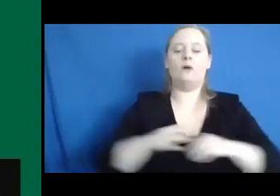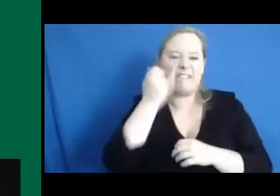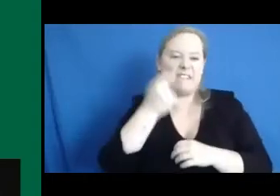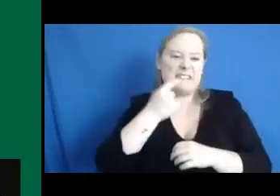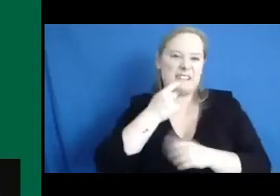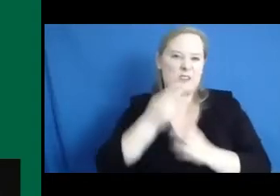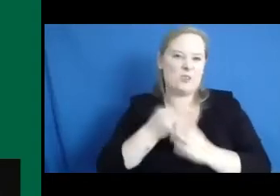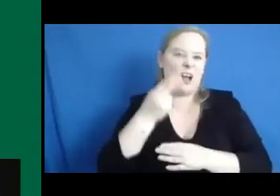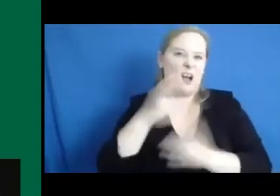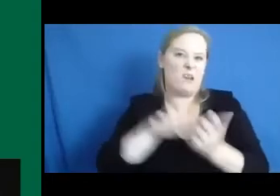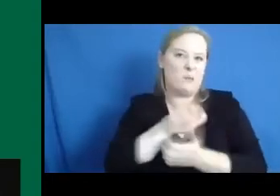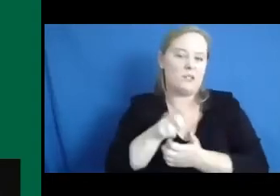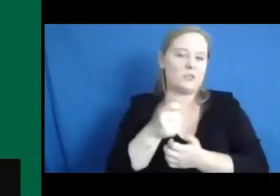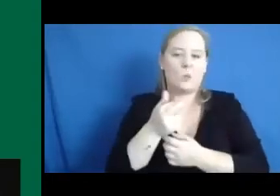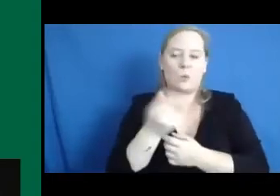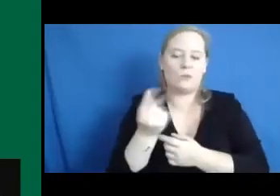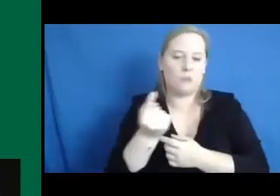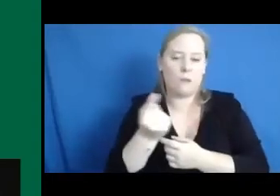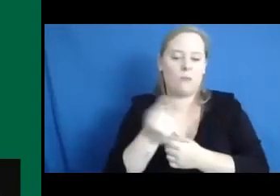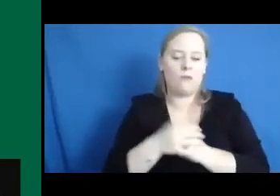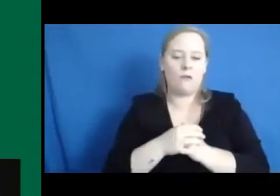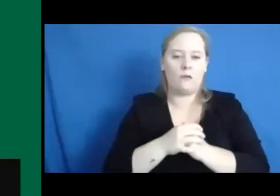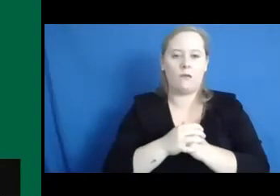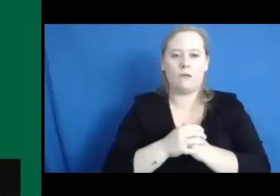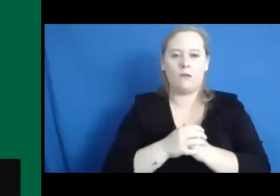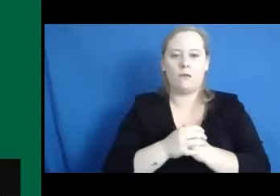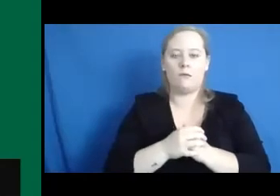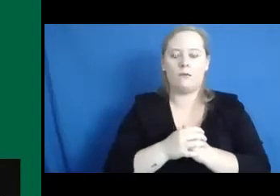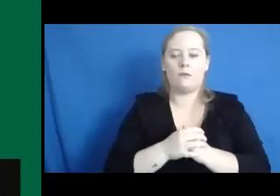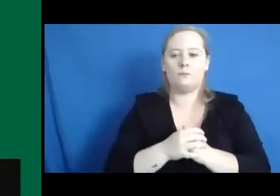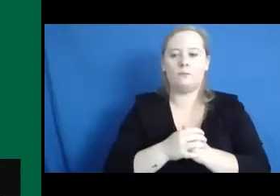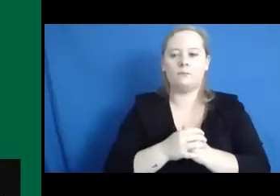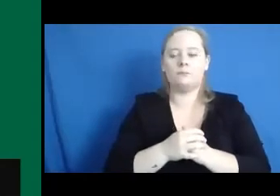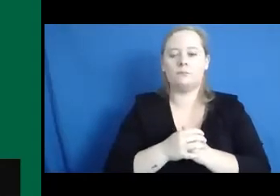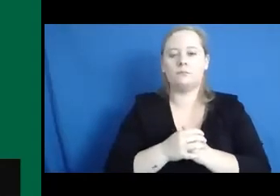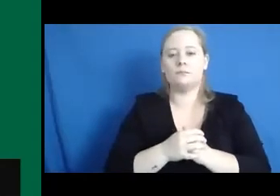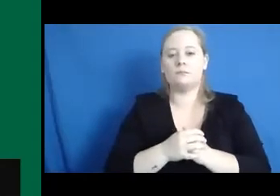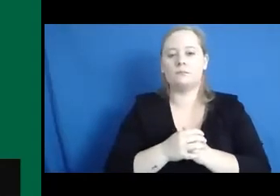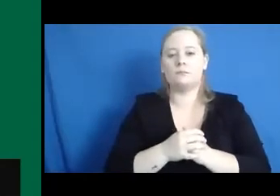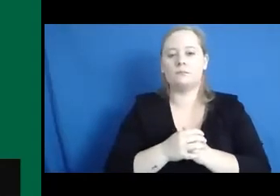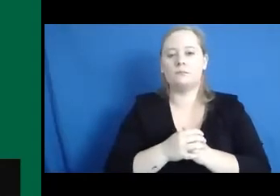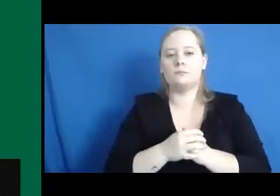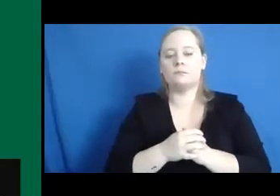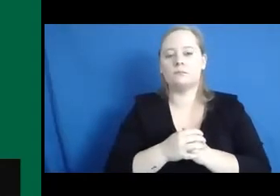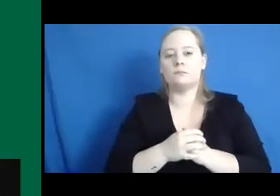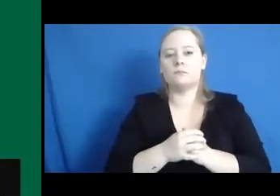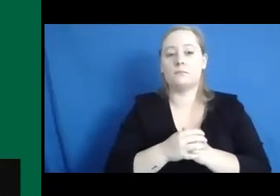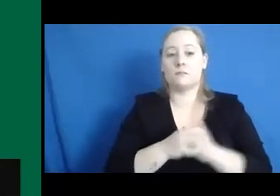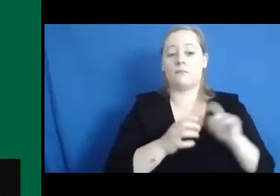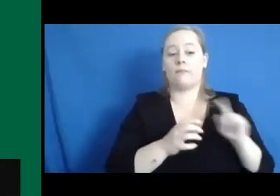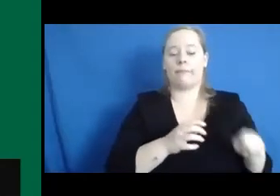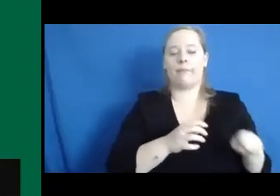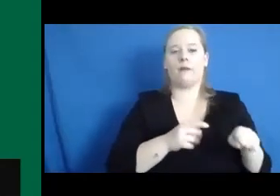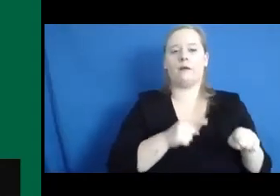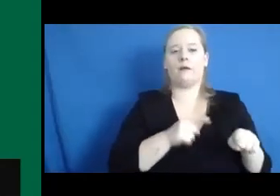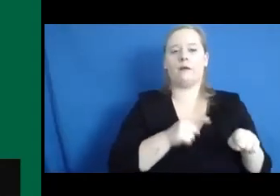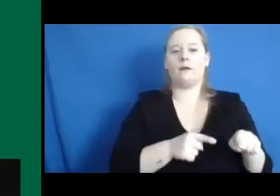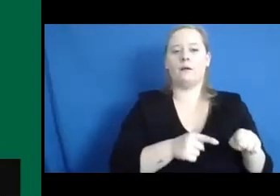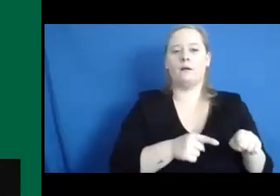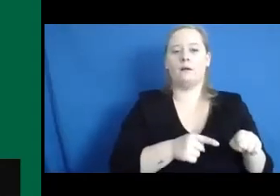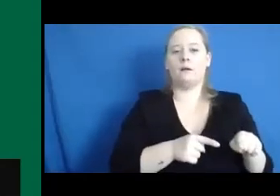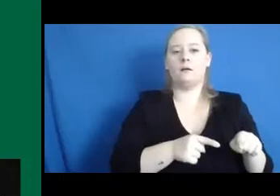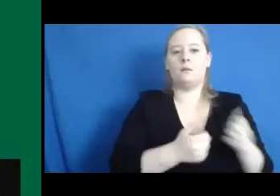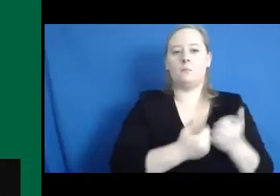or certainly when the Gold King mine spill came through. In the Aztec Reservoir, the prominent species were found to